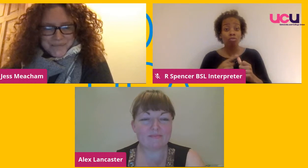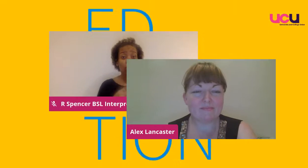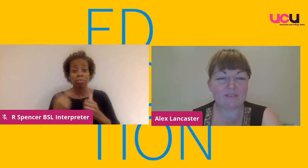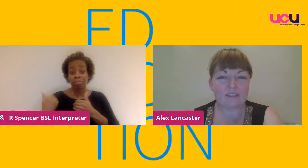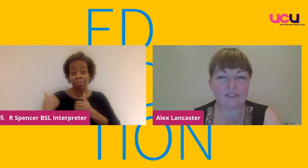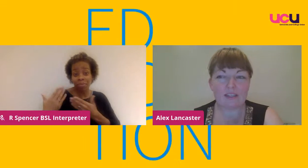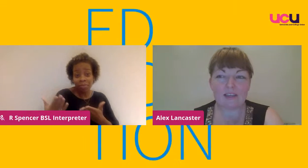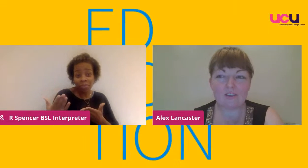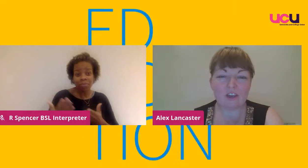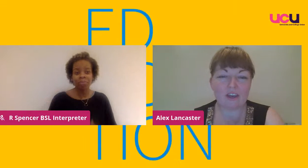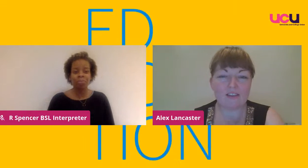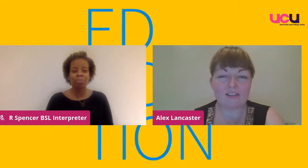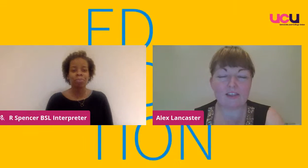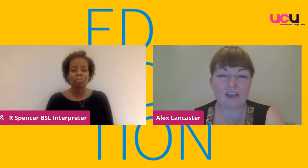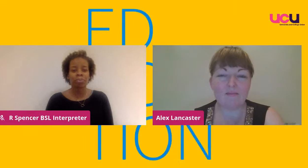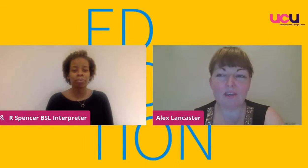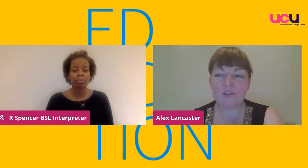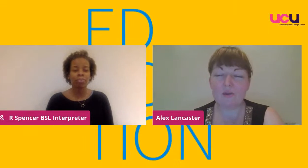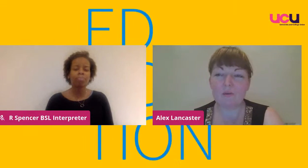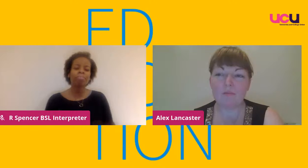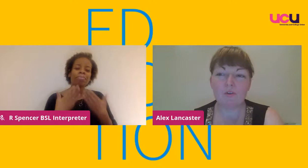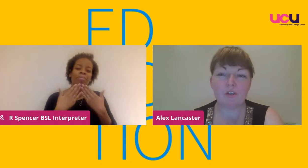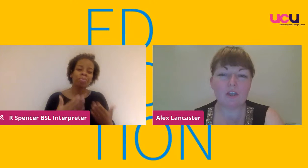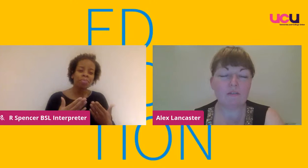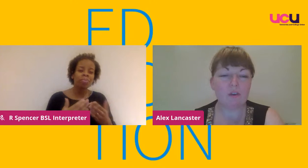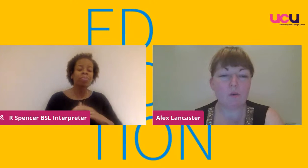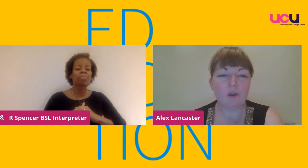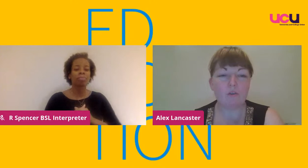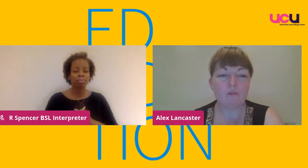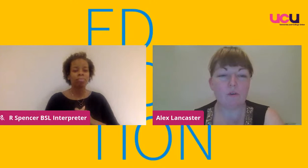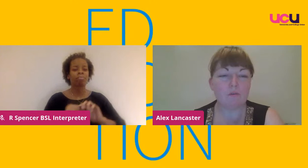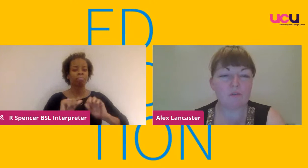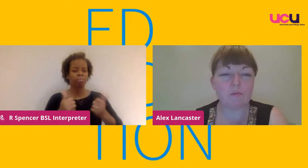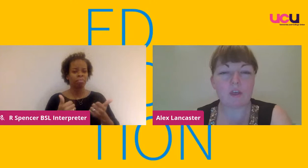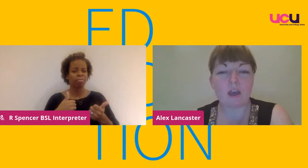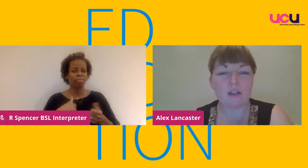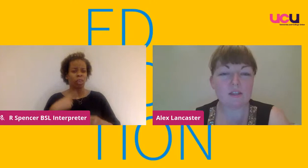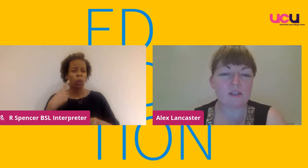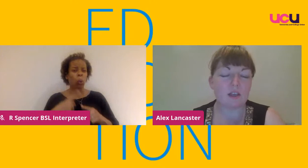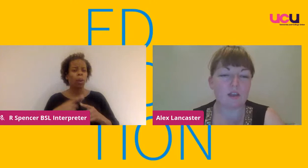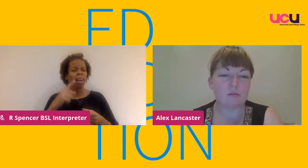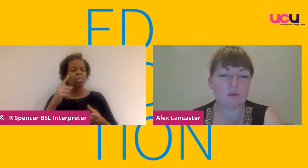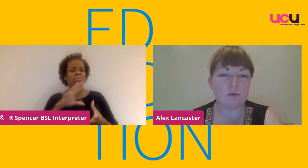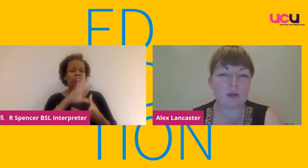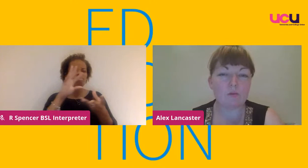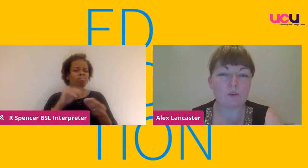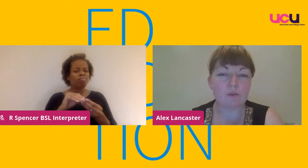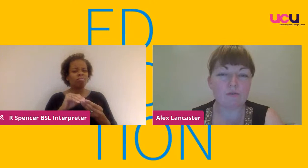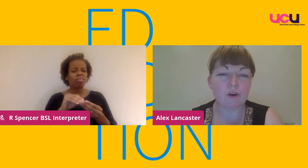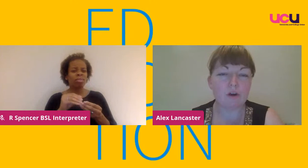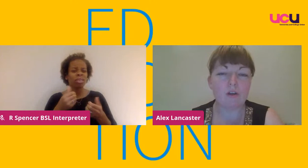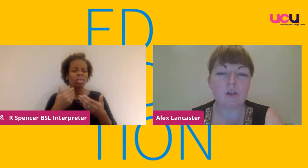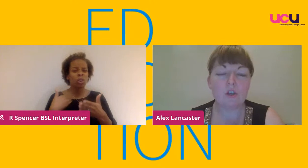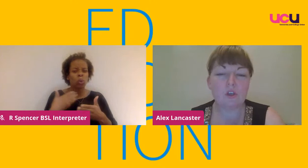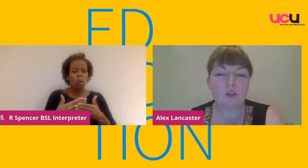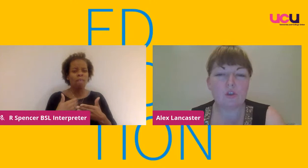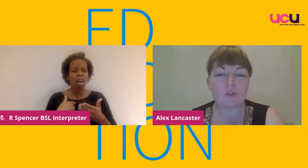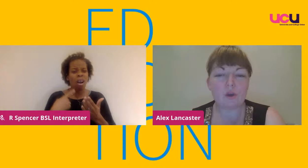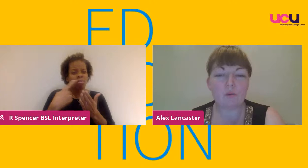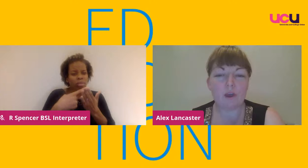much. Thanks, Jess. So I'm just going to give a quick overview of some of the guidance that has been put out so